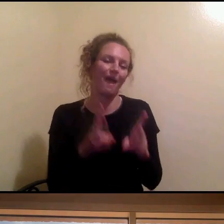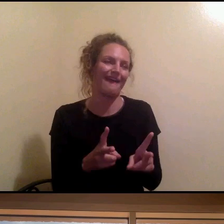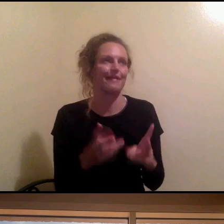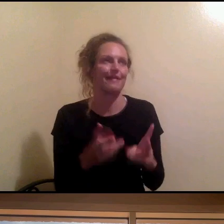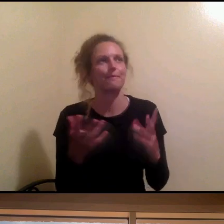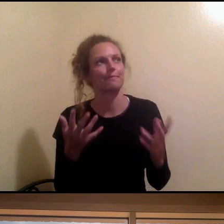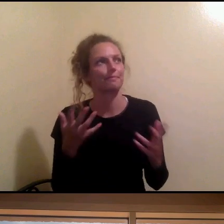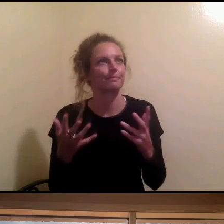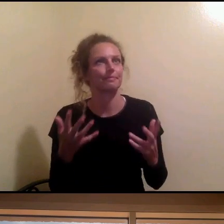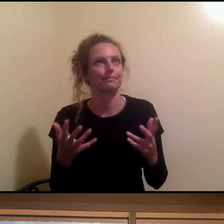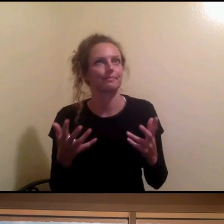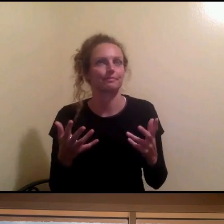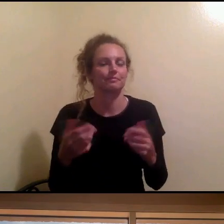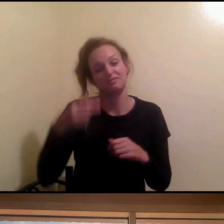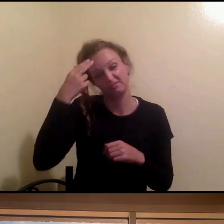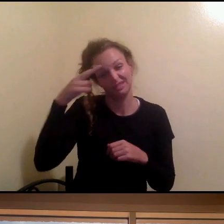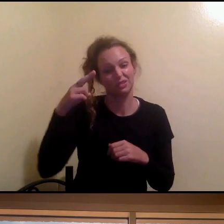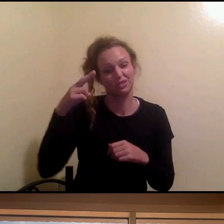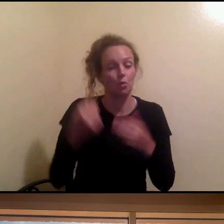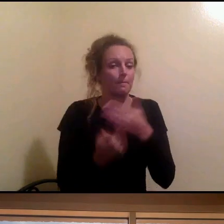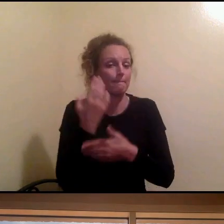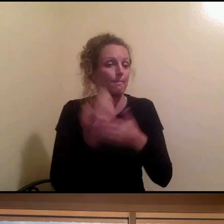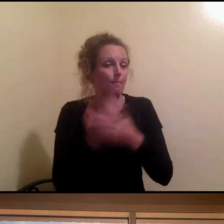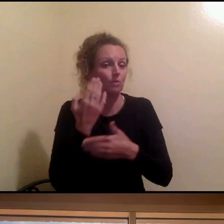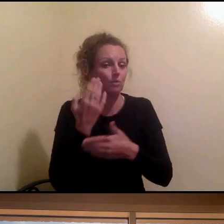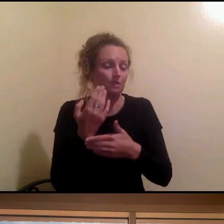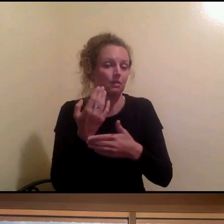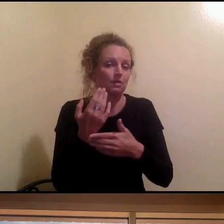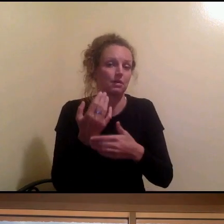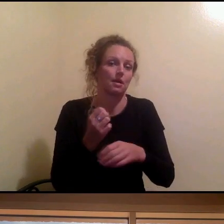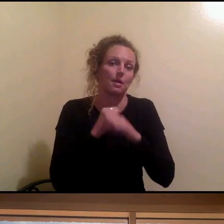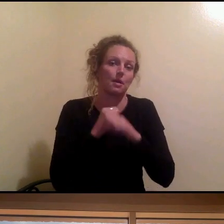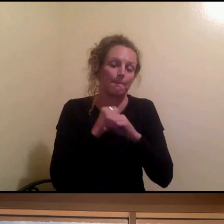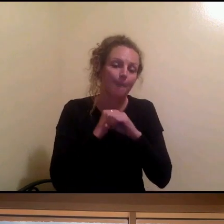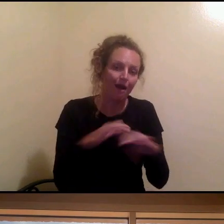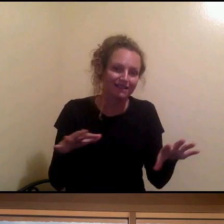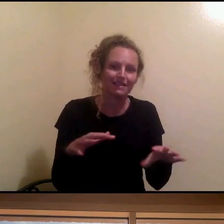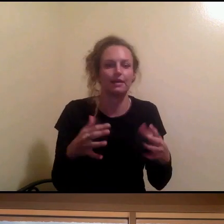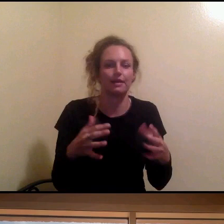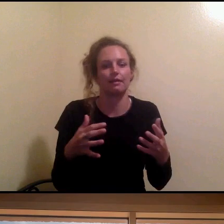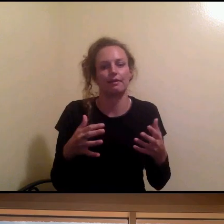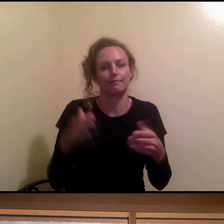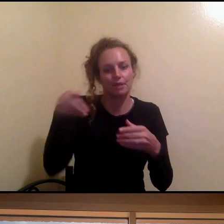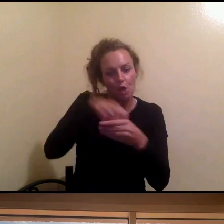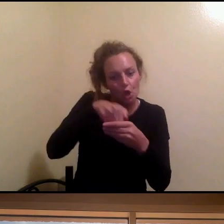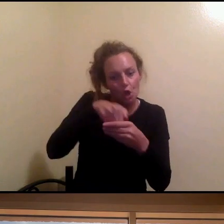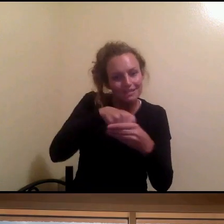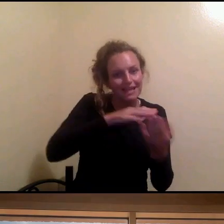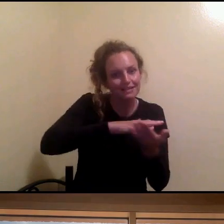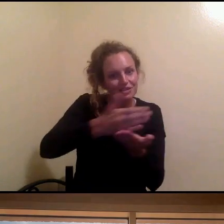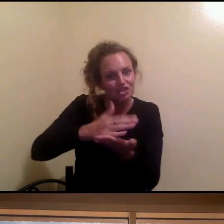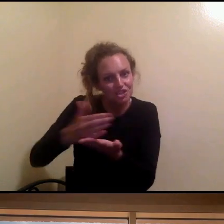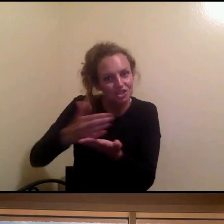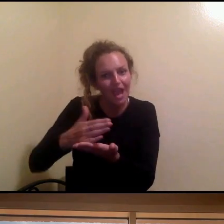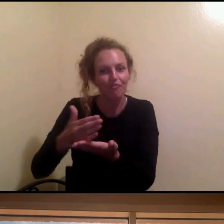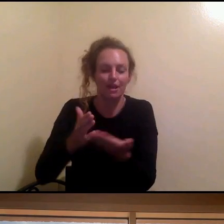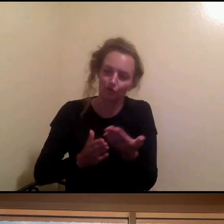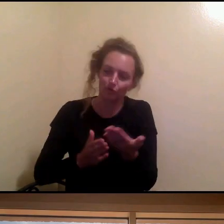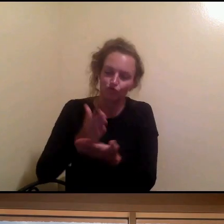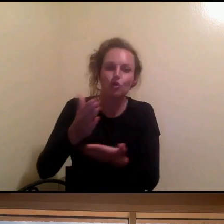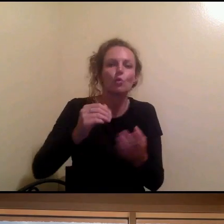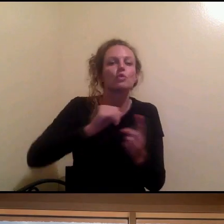marketing and a lot of modern sort of, content sharing, which is, primarily driven on social and social media platforms. And, luckily we